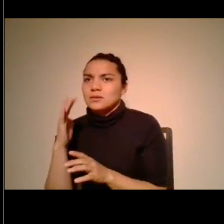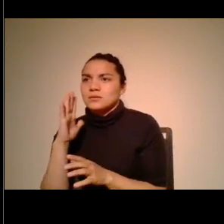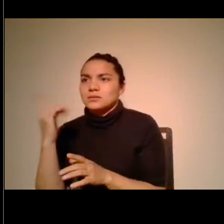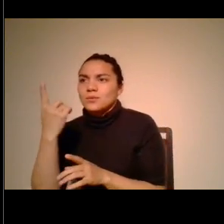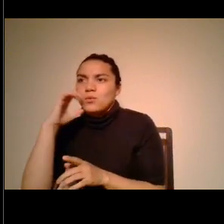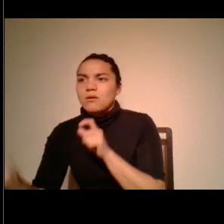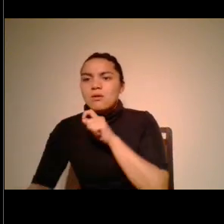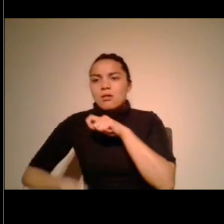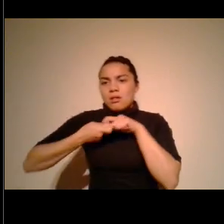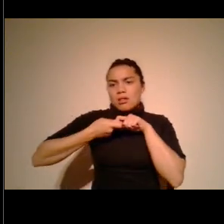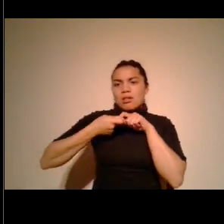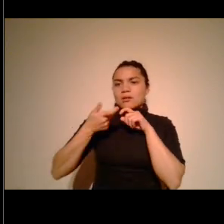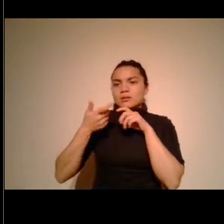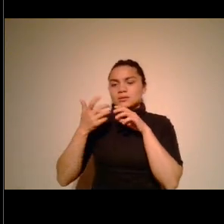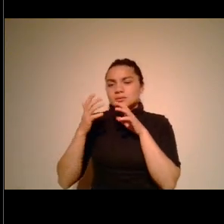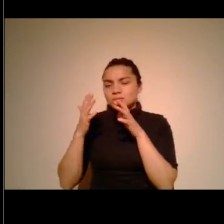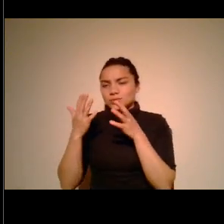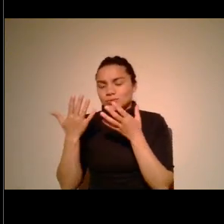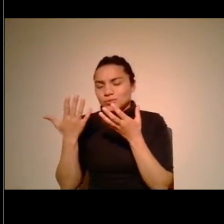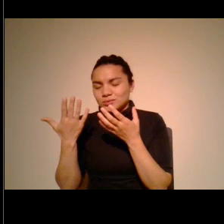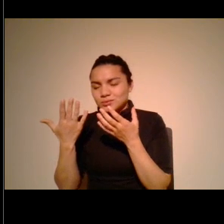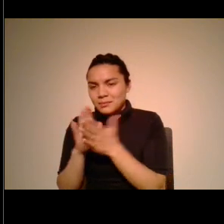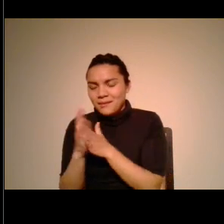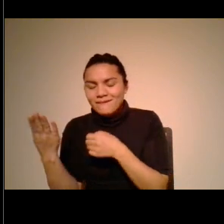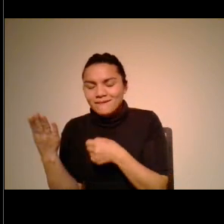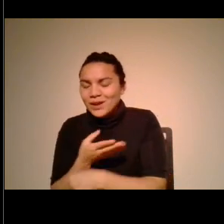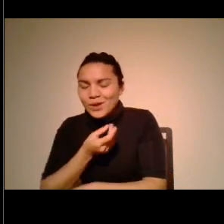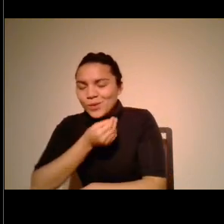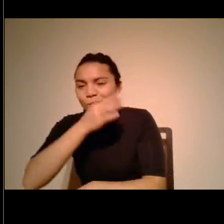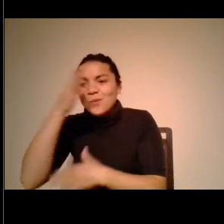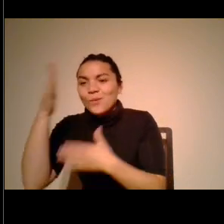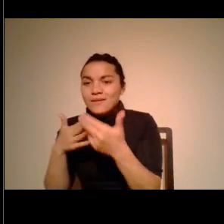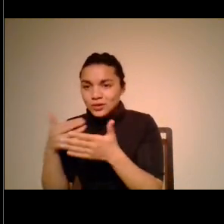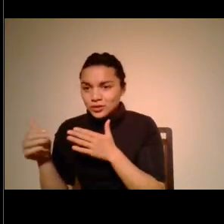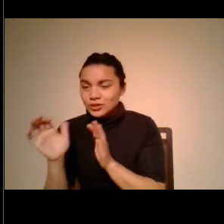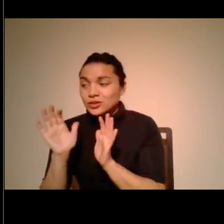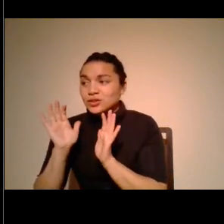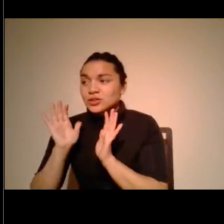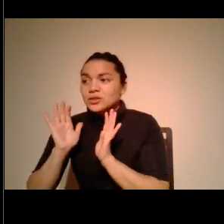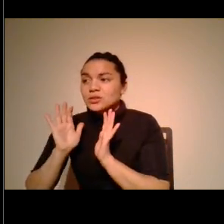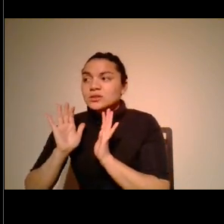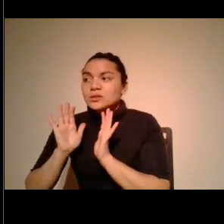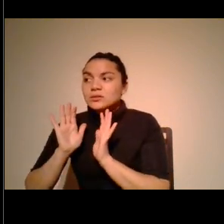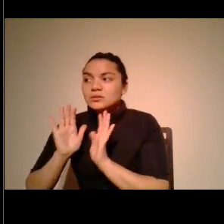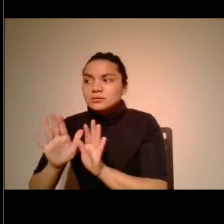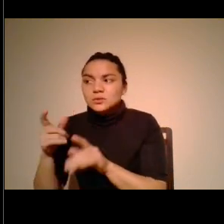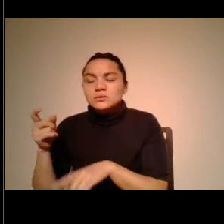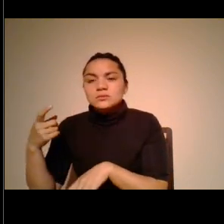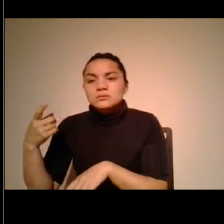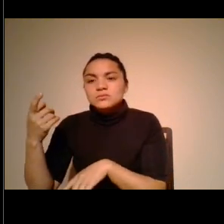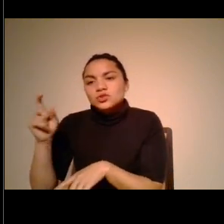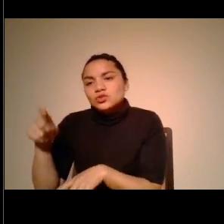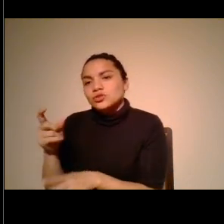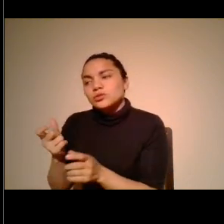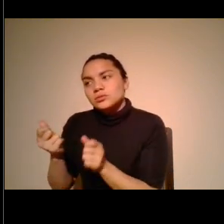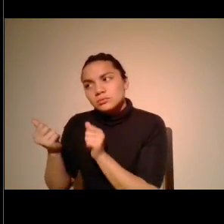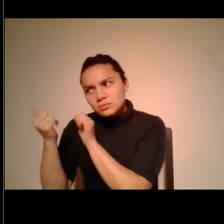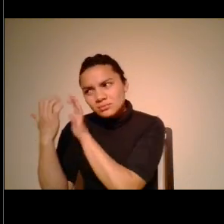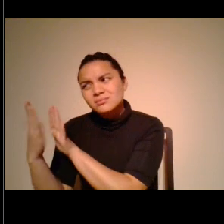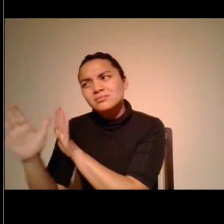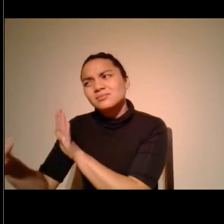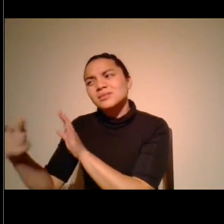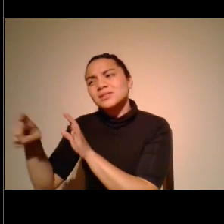like loses your livelihood or something, then you should go out there and say, you know, you need to use the right pronouns about the student that we are